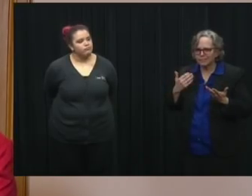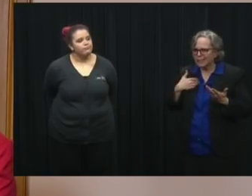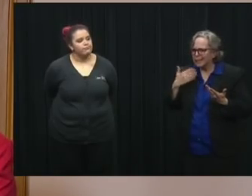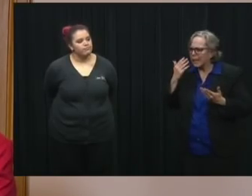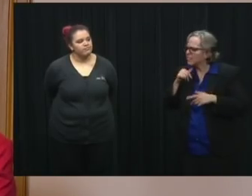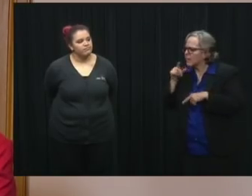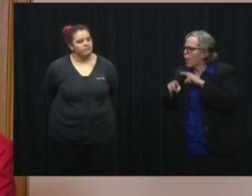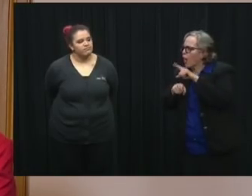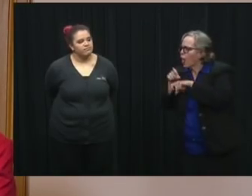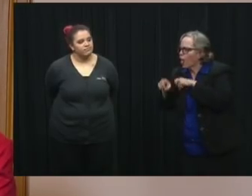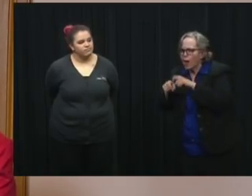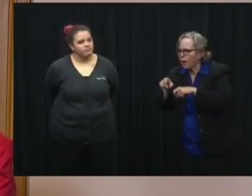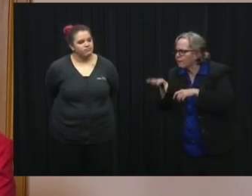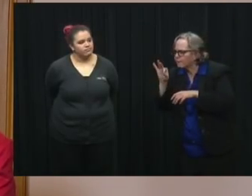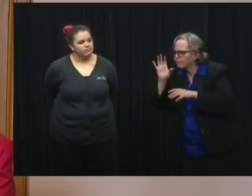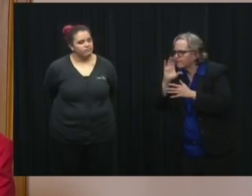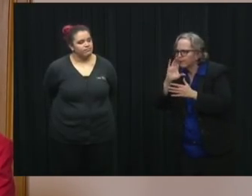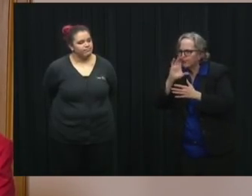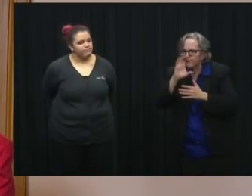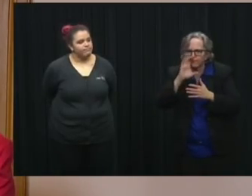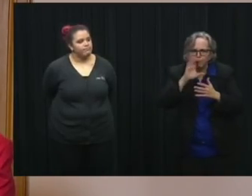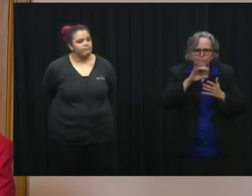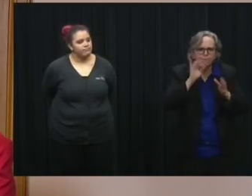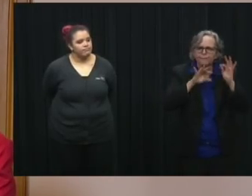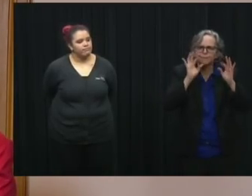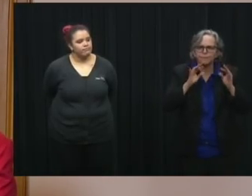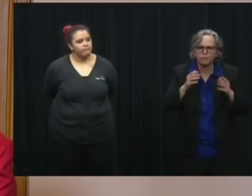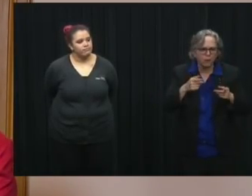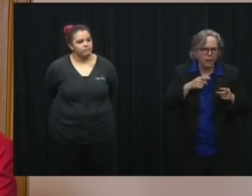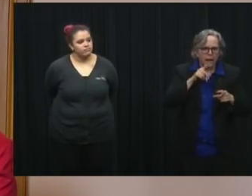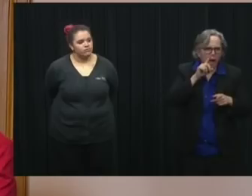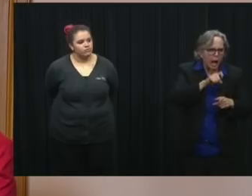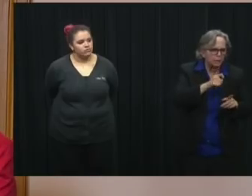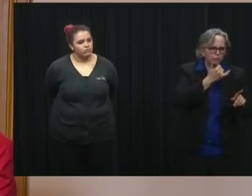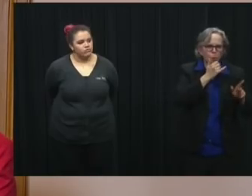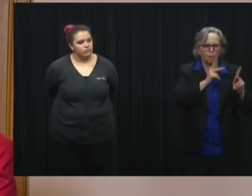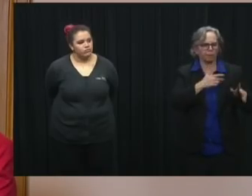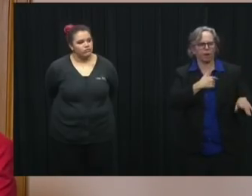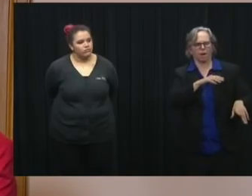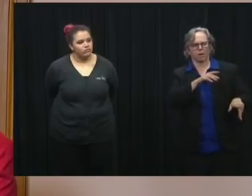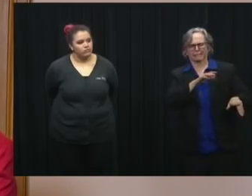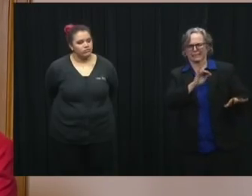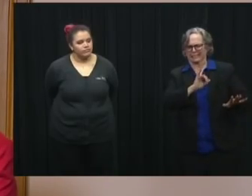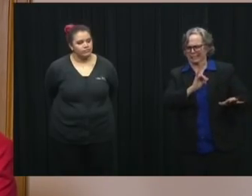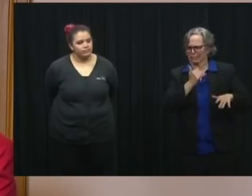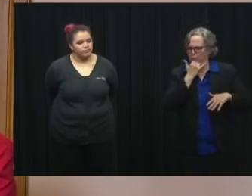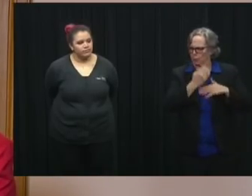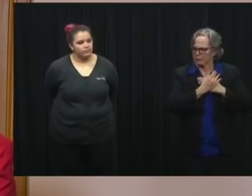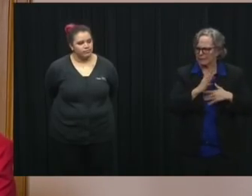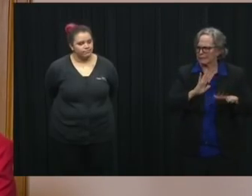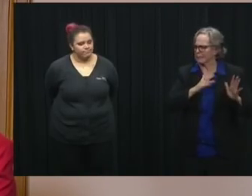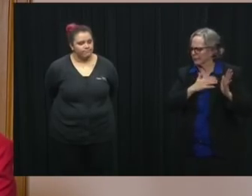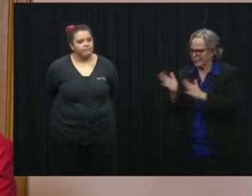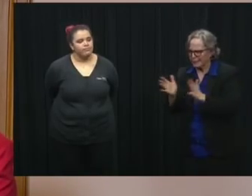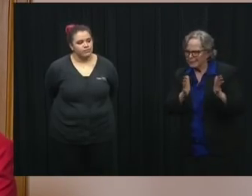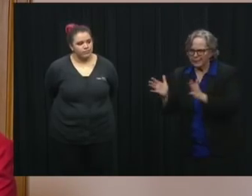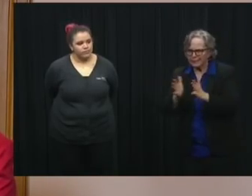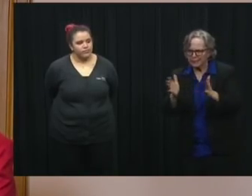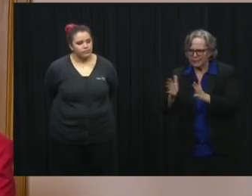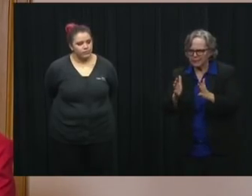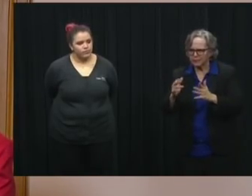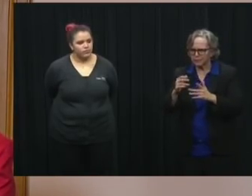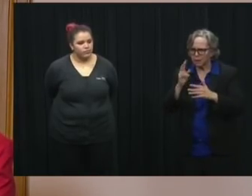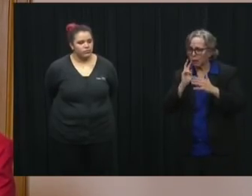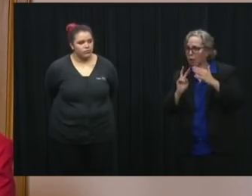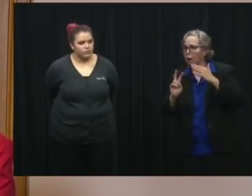enough questions, I didn't ask the right people. And so we saw this coming, as everybody did, and I